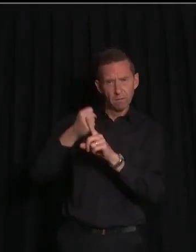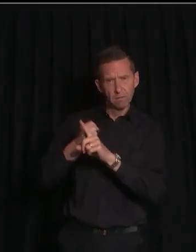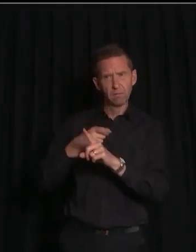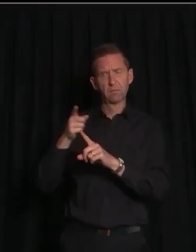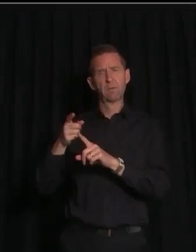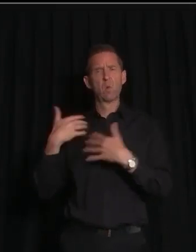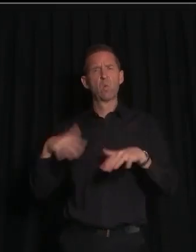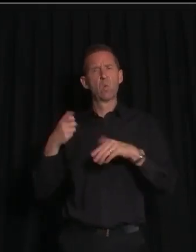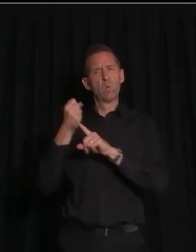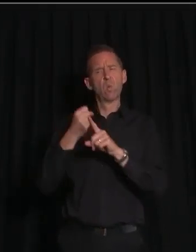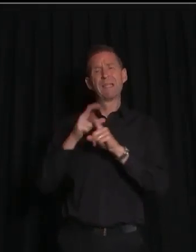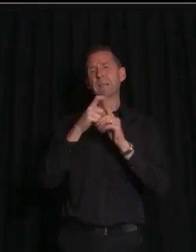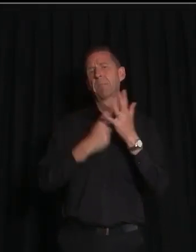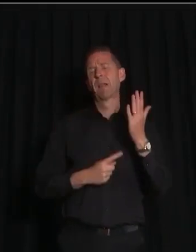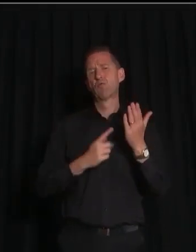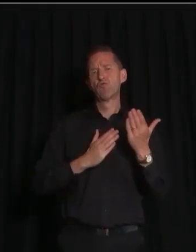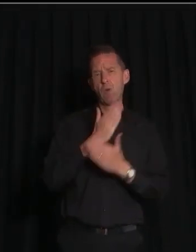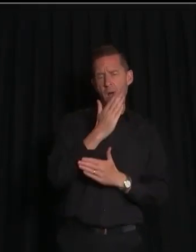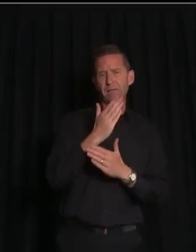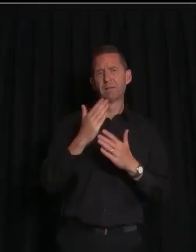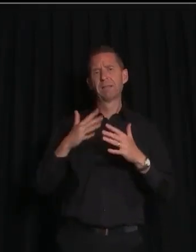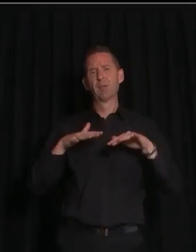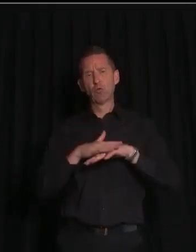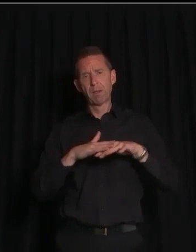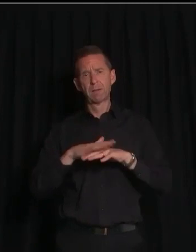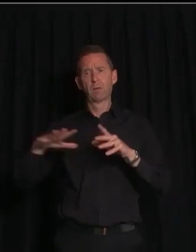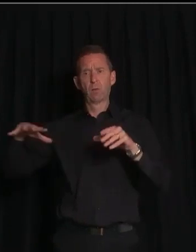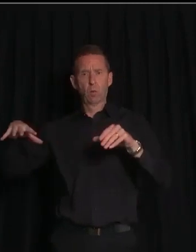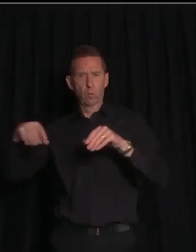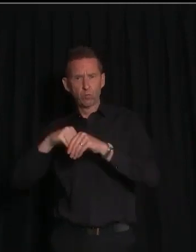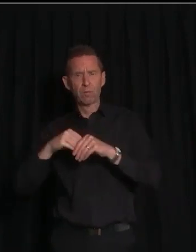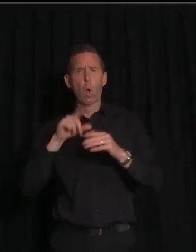about disability rights, intersectionality, inclusion, and co-design.